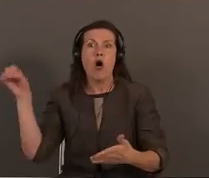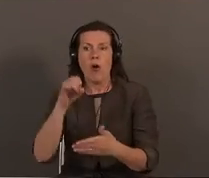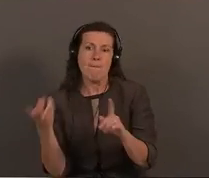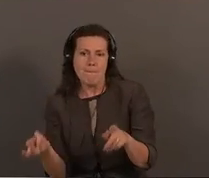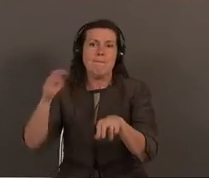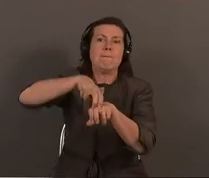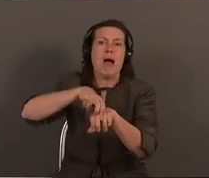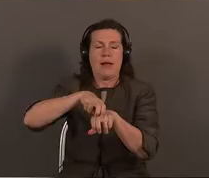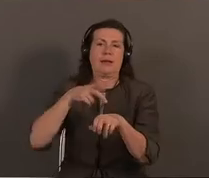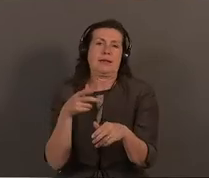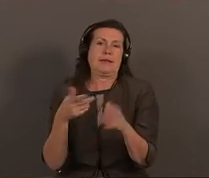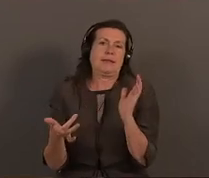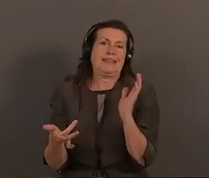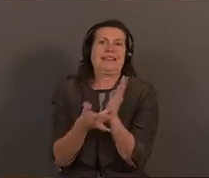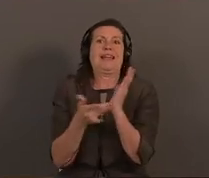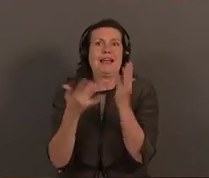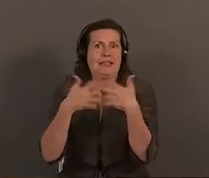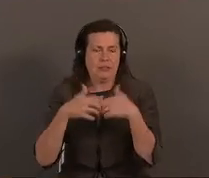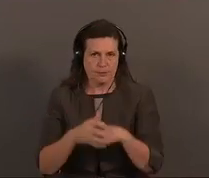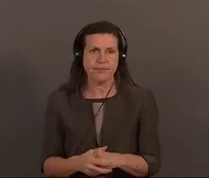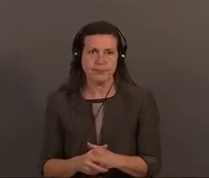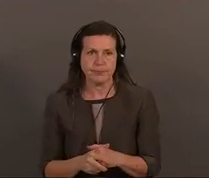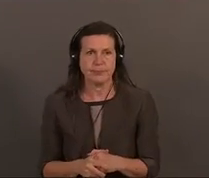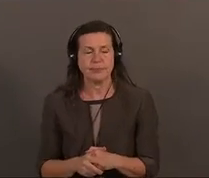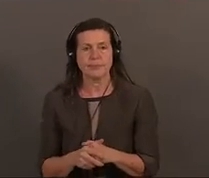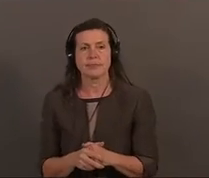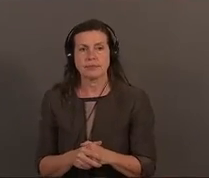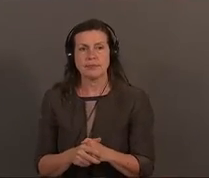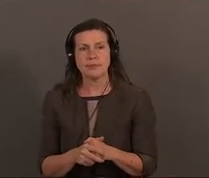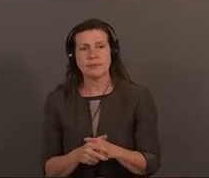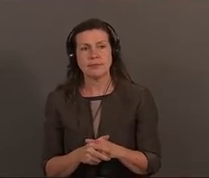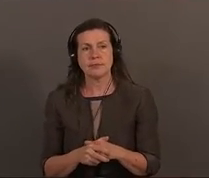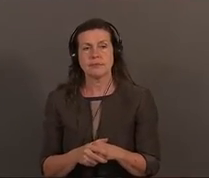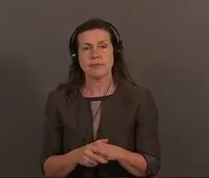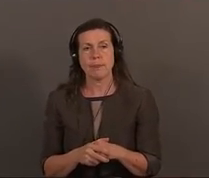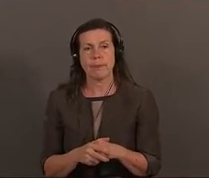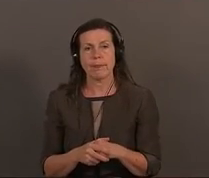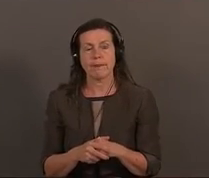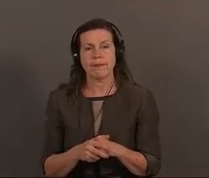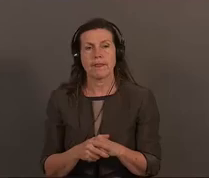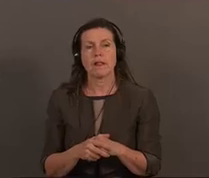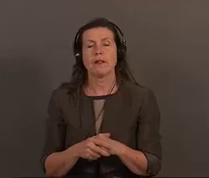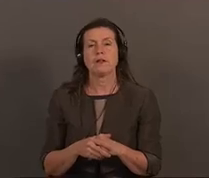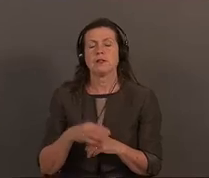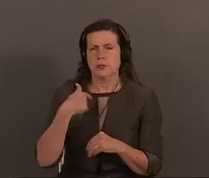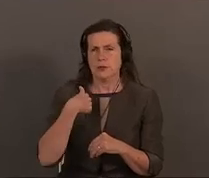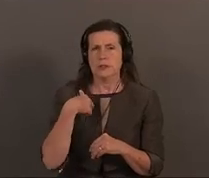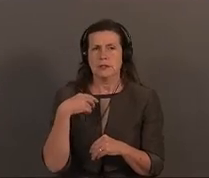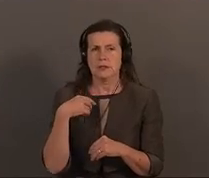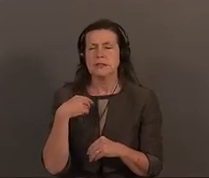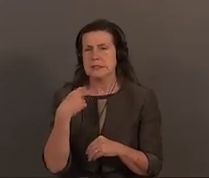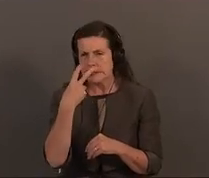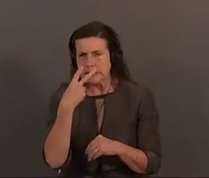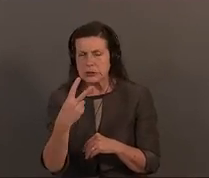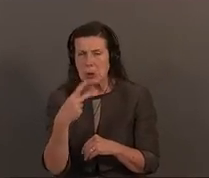issue. Monique Goyens, we saw you not disapprove, but be